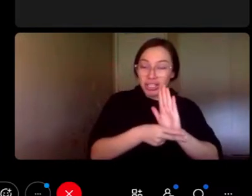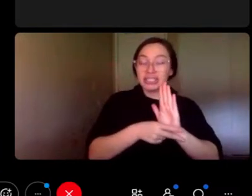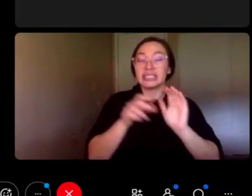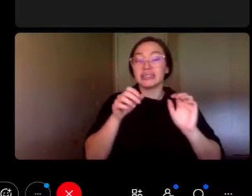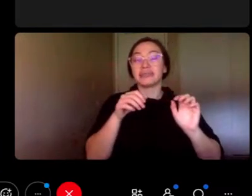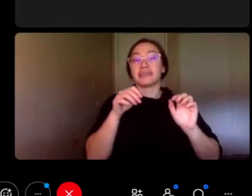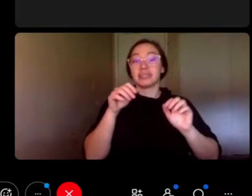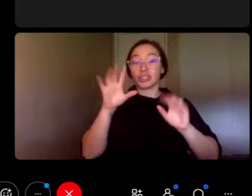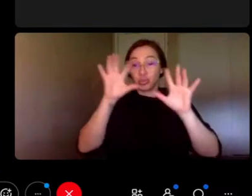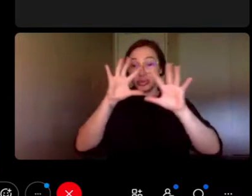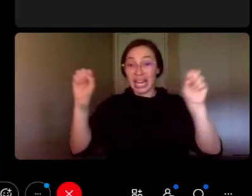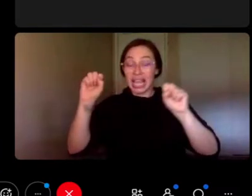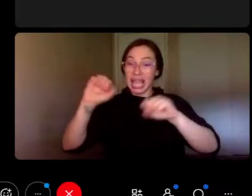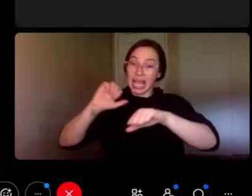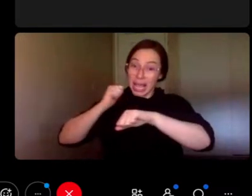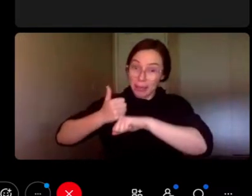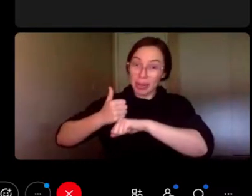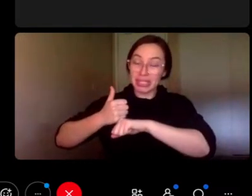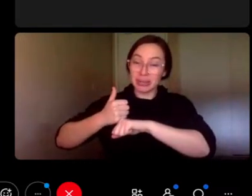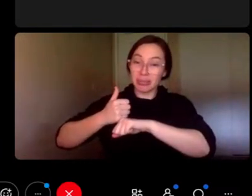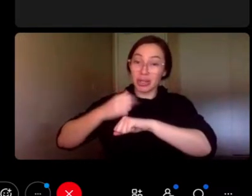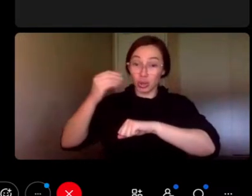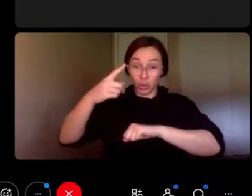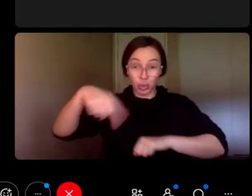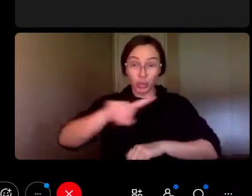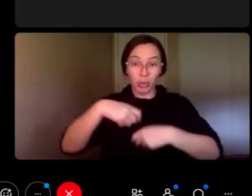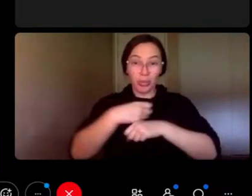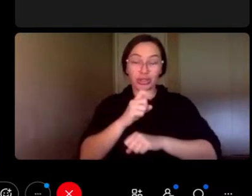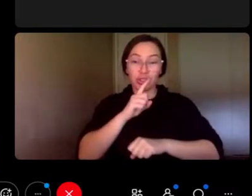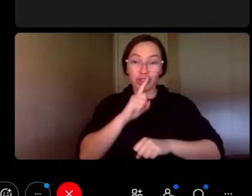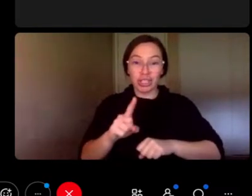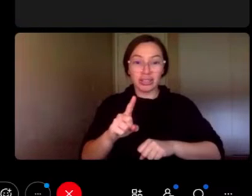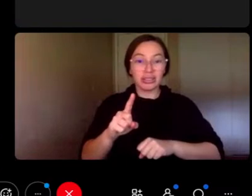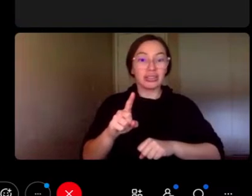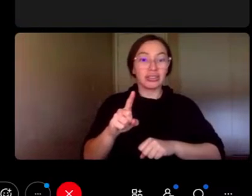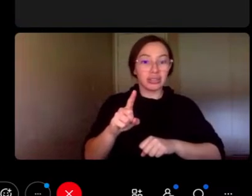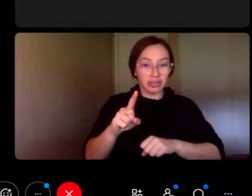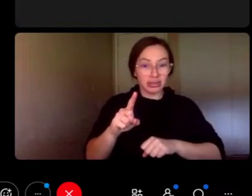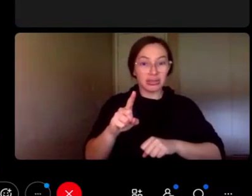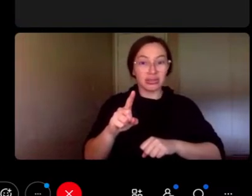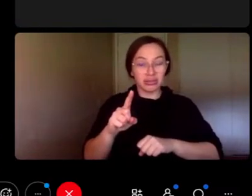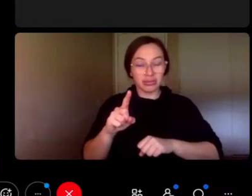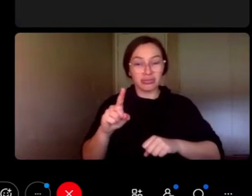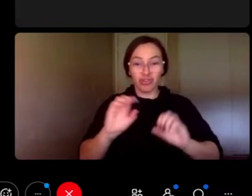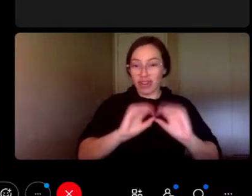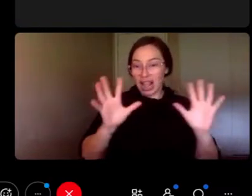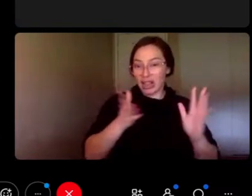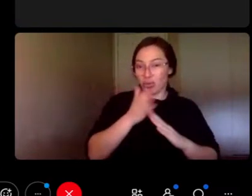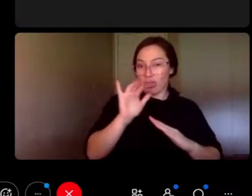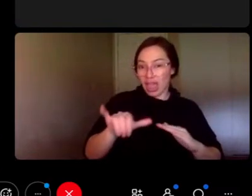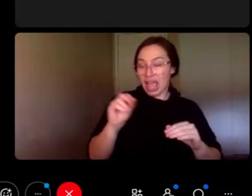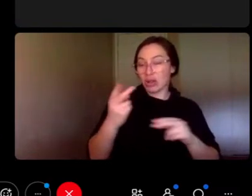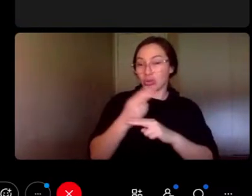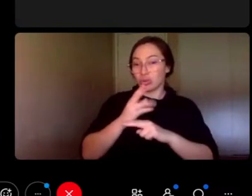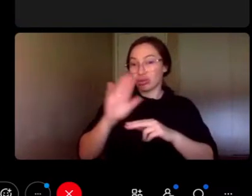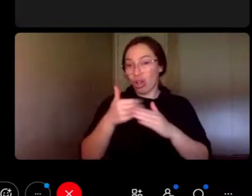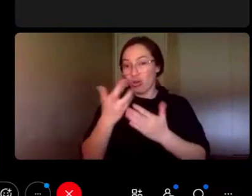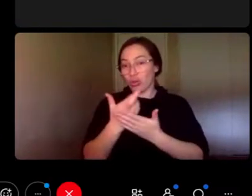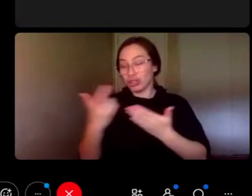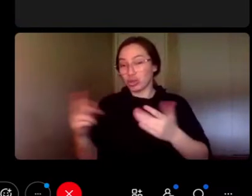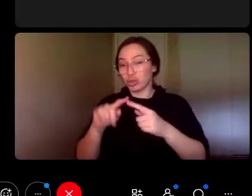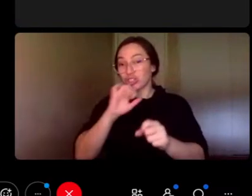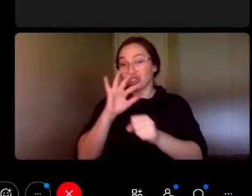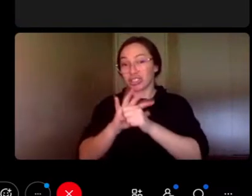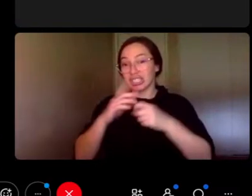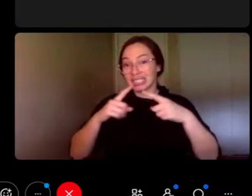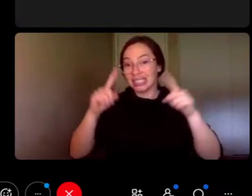superintendent implements them. And you all make sure that there's fidelity to that and that you use all your resources to ensure success for all